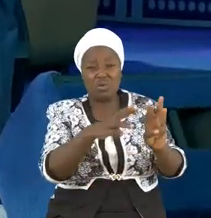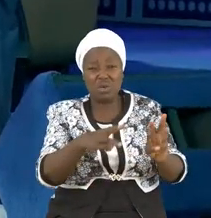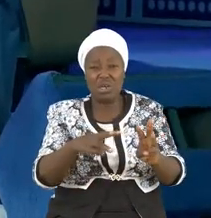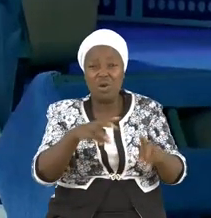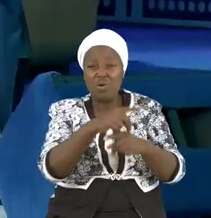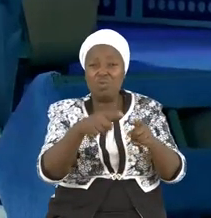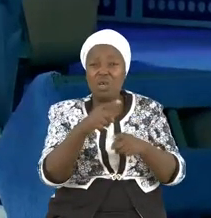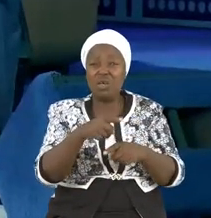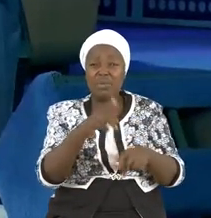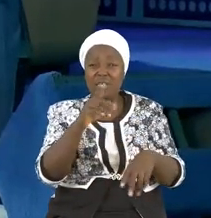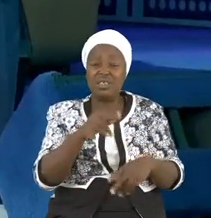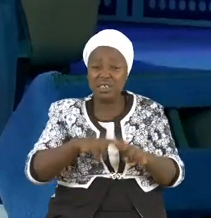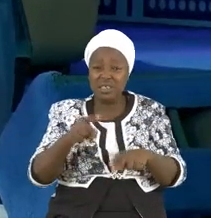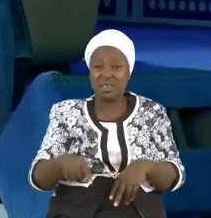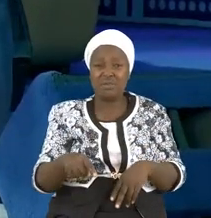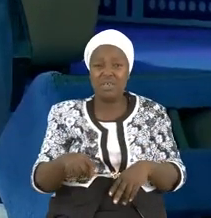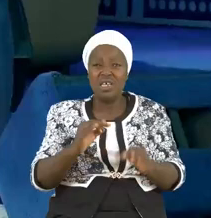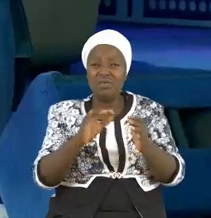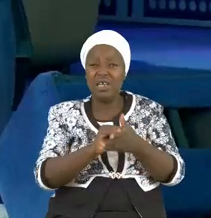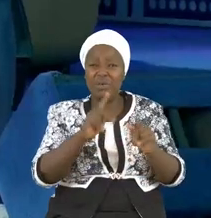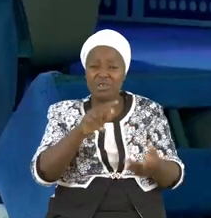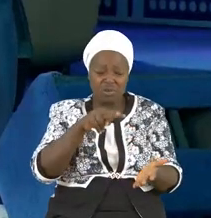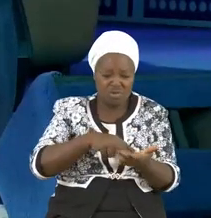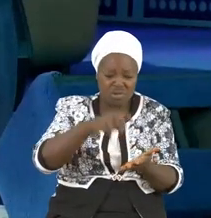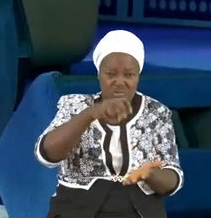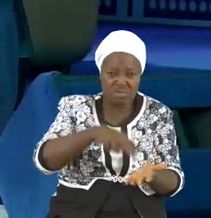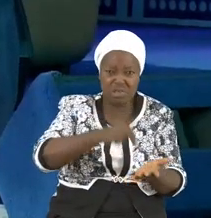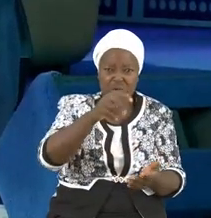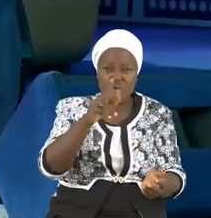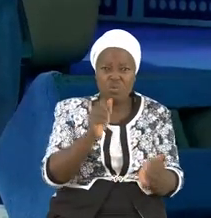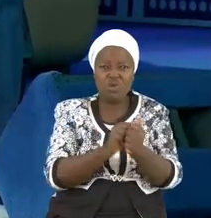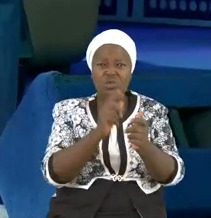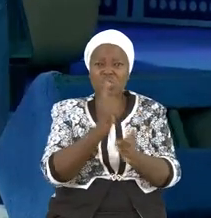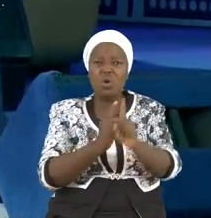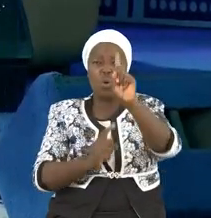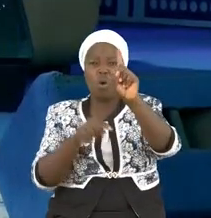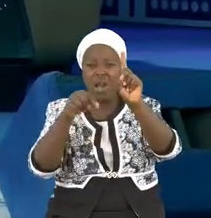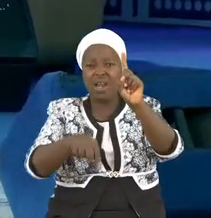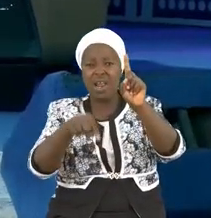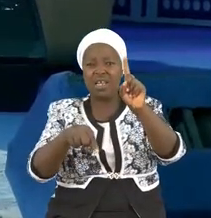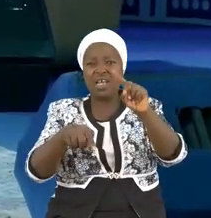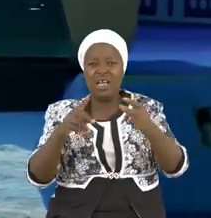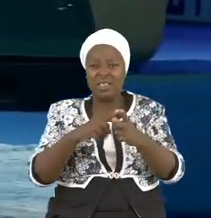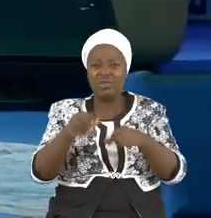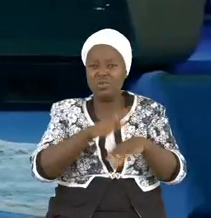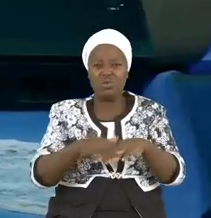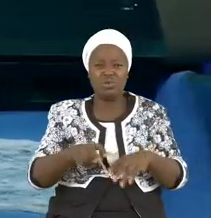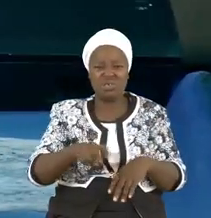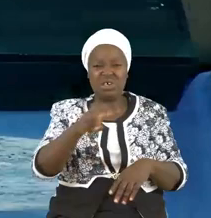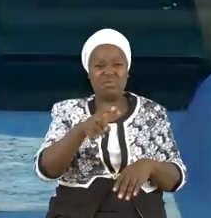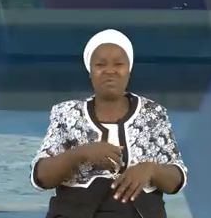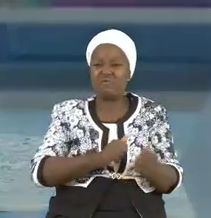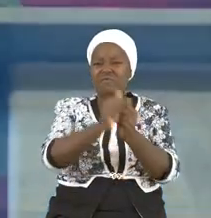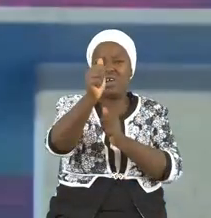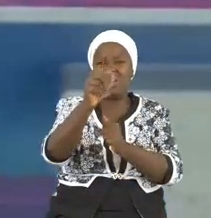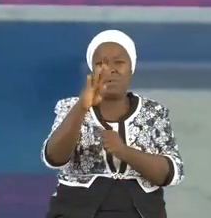one leg, only faith without repentance, you don't travel far by just one